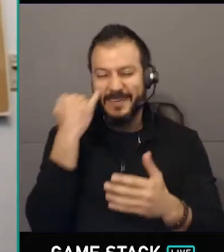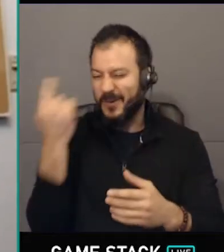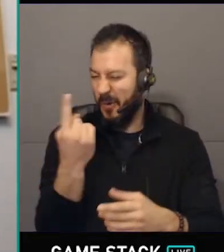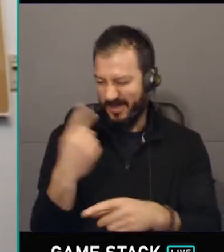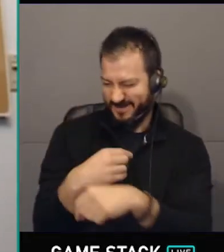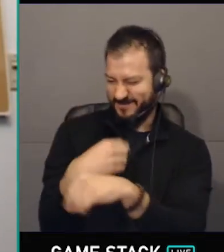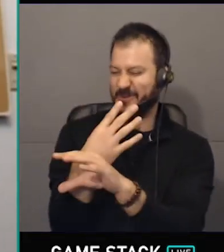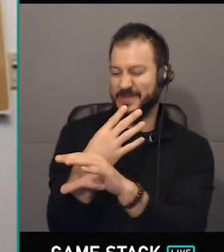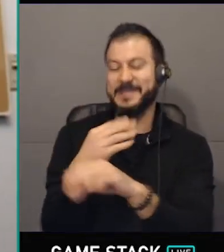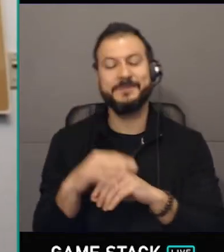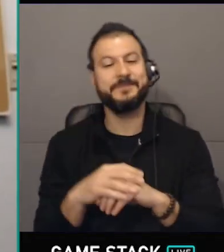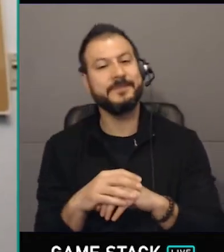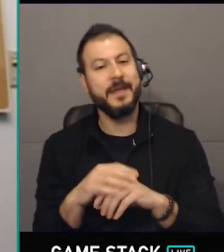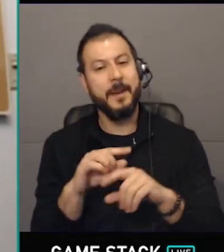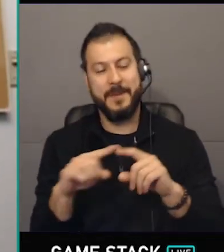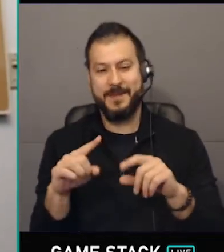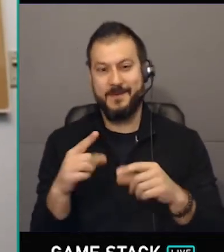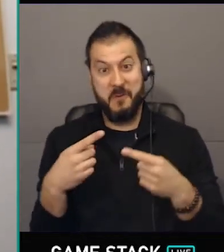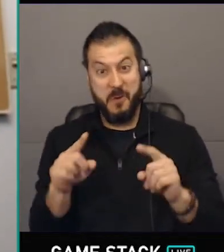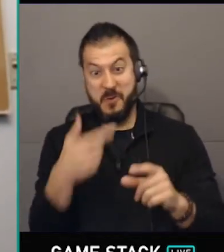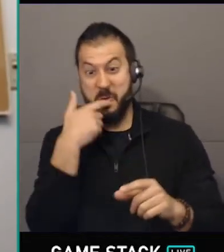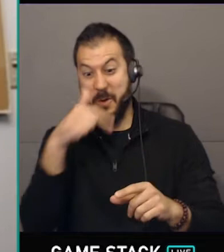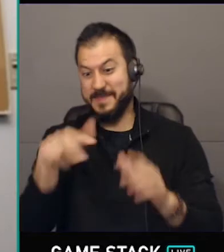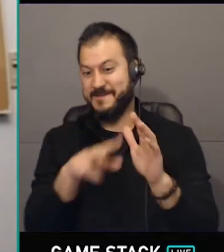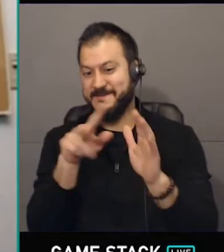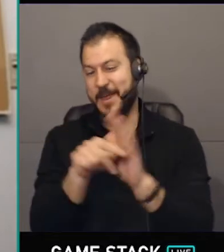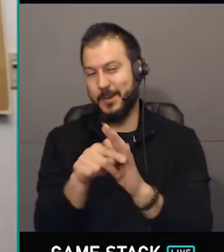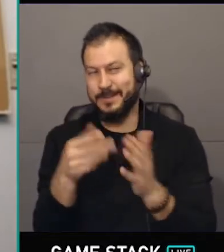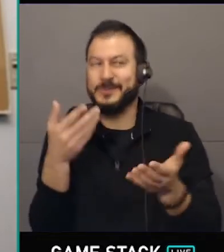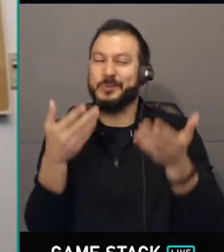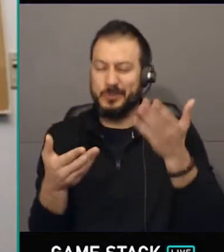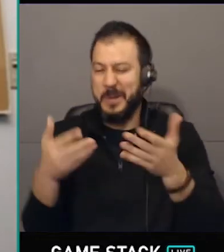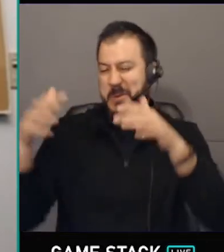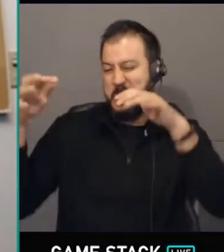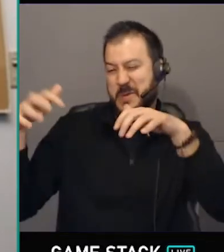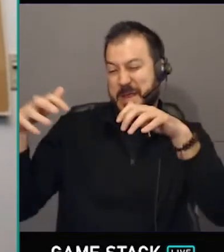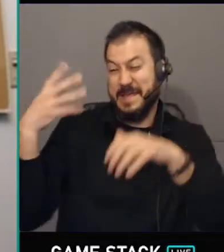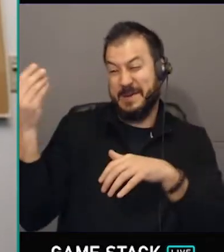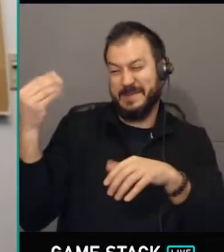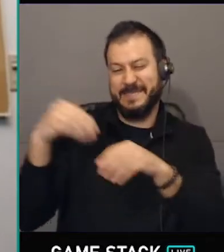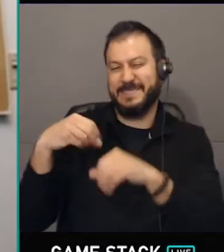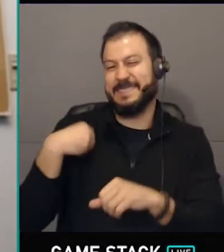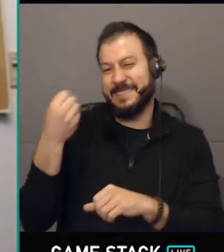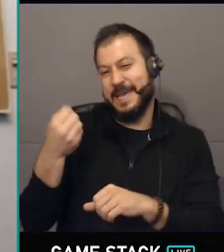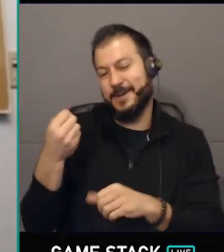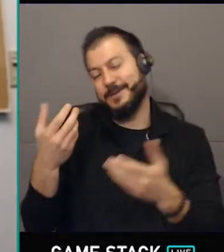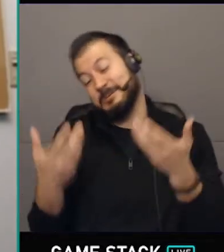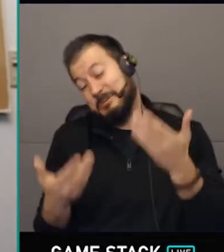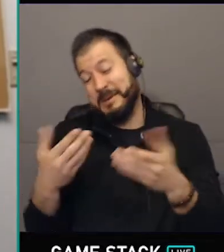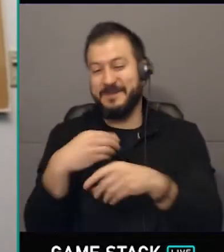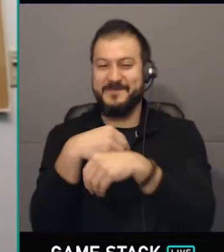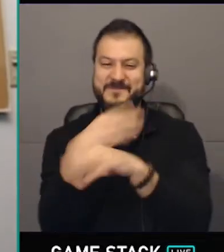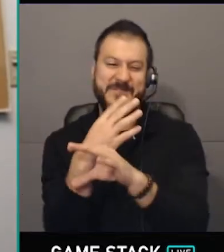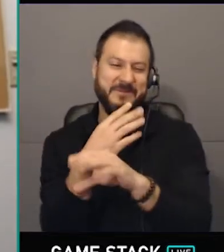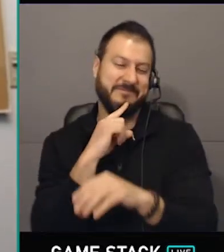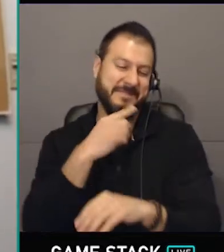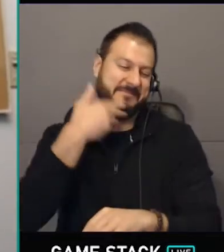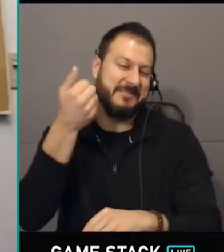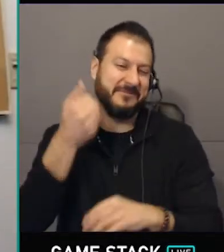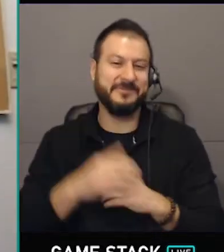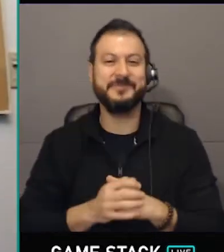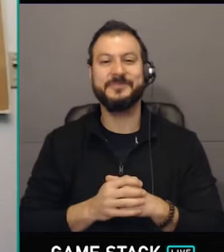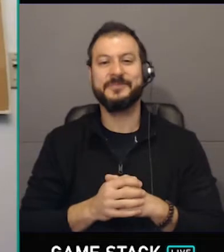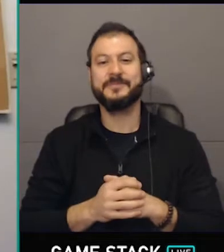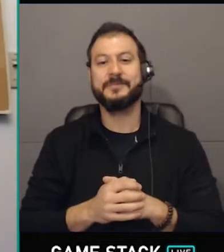Of course, whilst you're watching this video, it's probably raining outside here in Seattle, so maybe virtual is for the best.